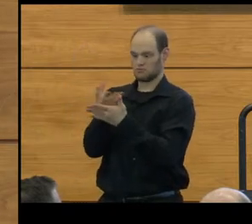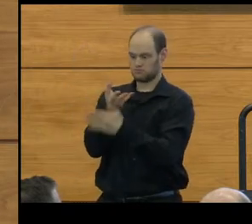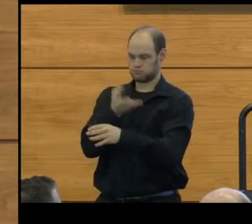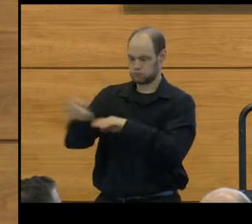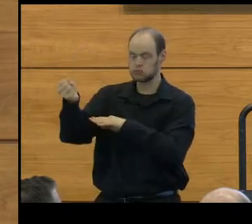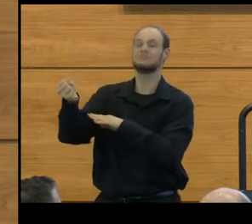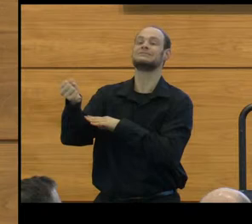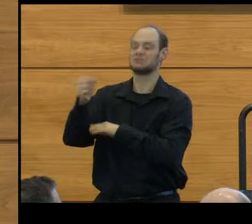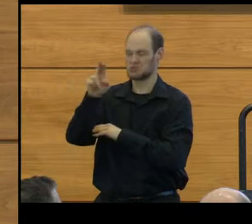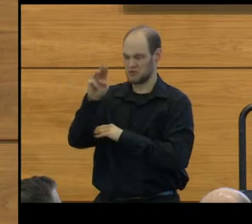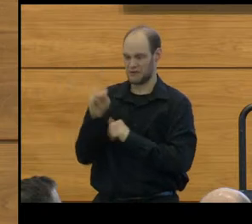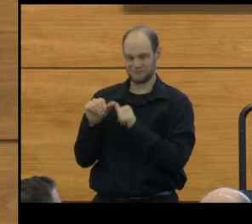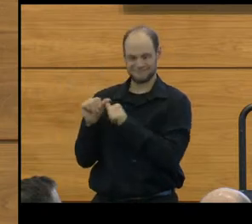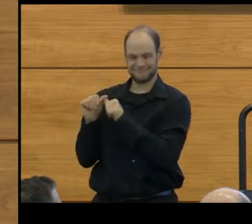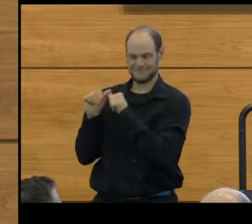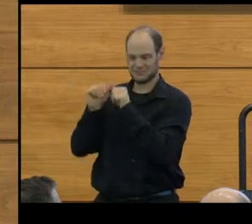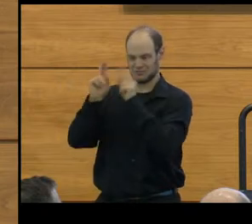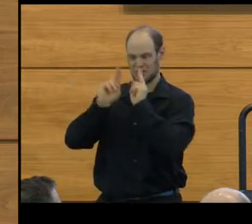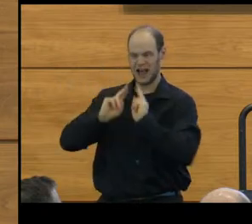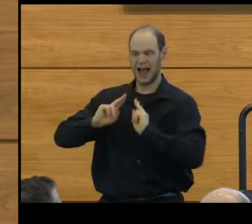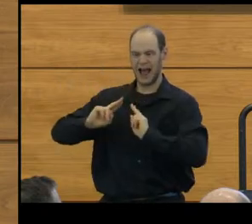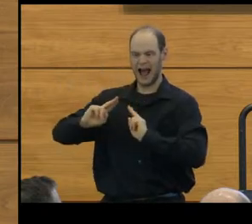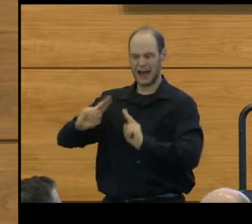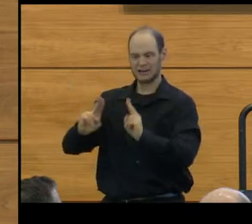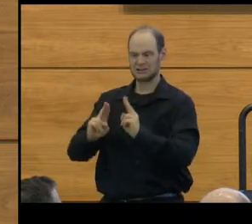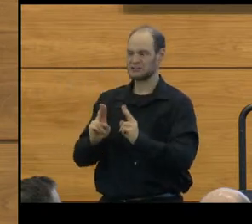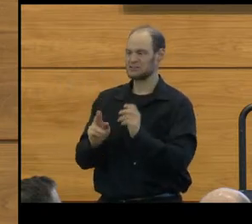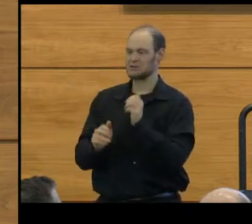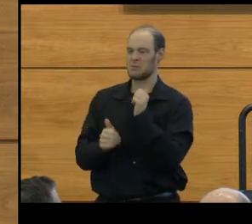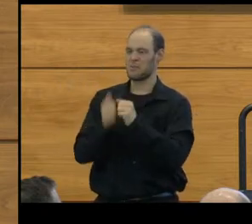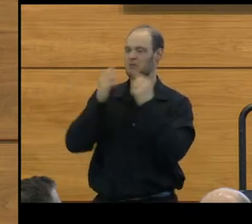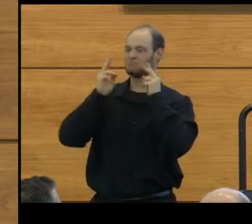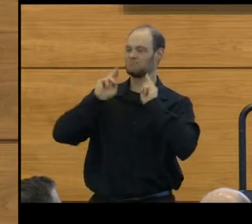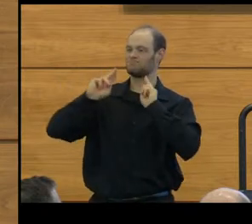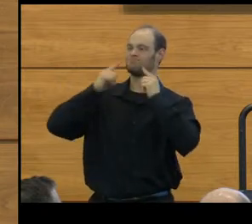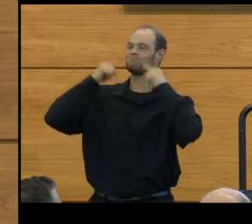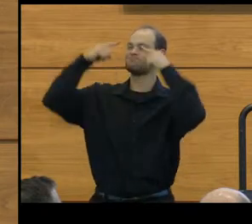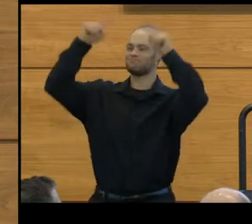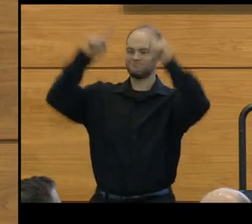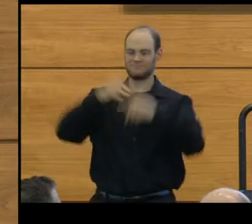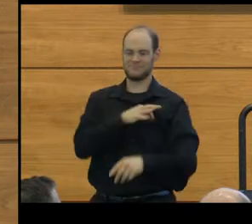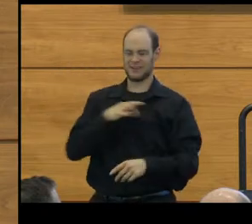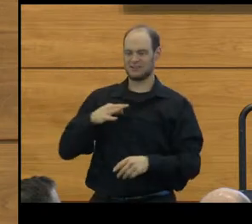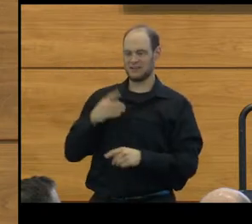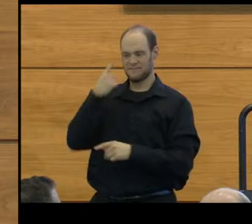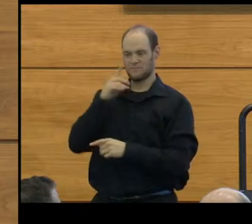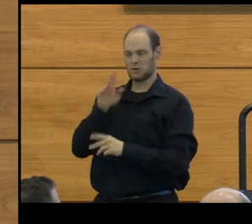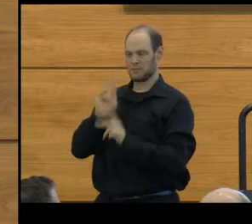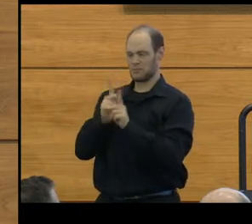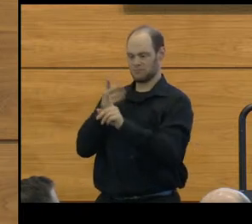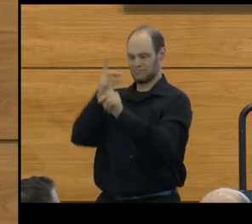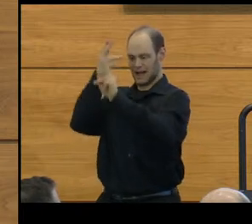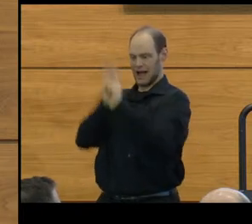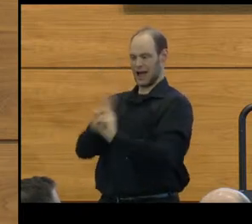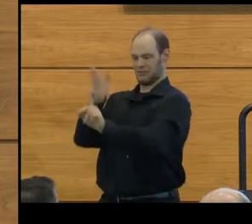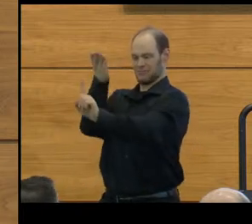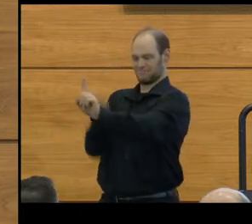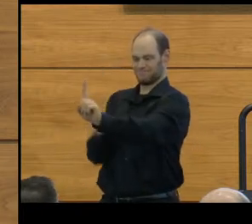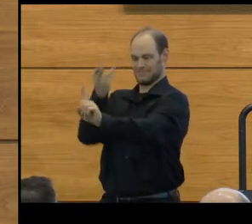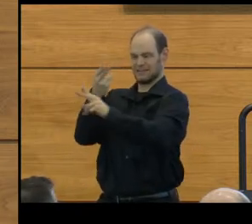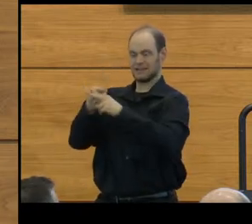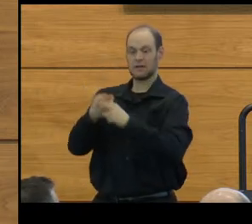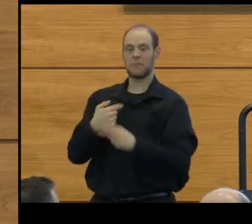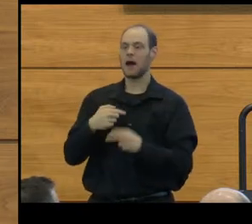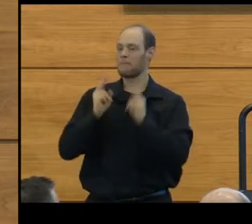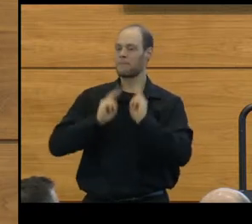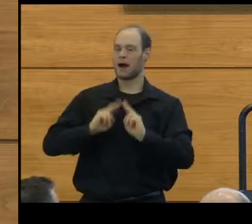out, the university continues to honor its most accomplished faculty with the award in his name. I'm honored to be involved in